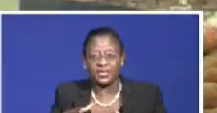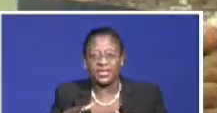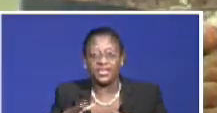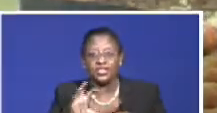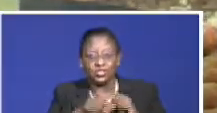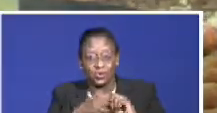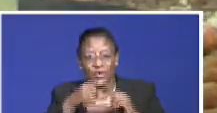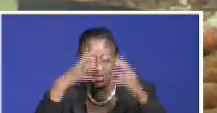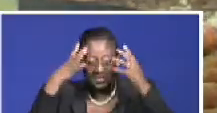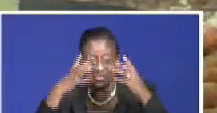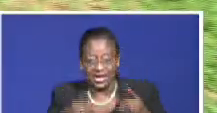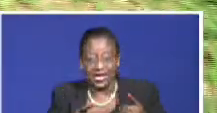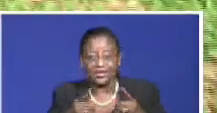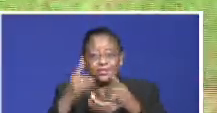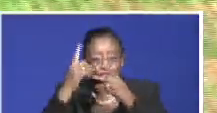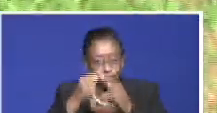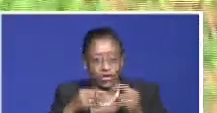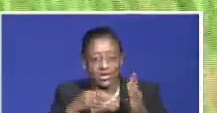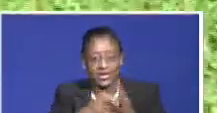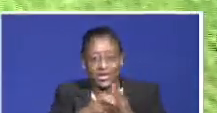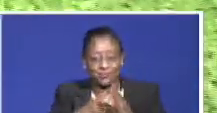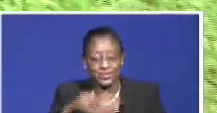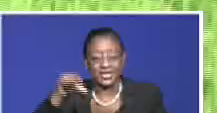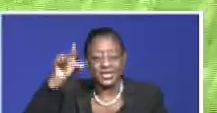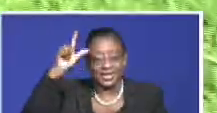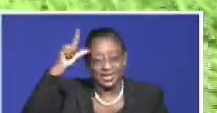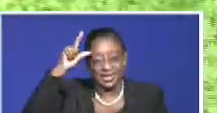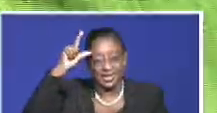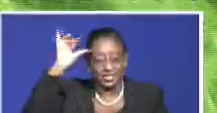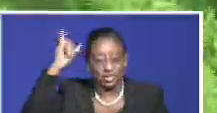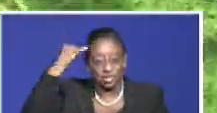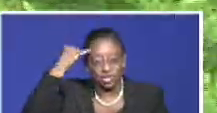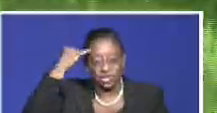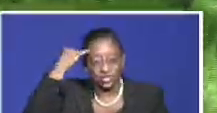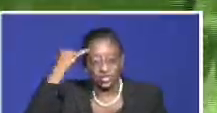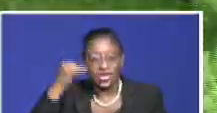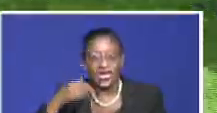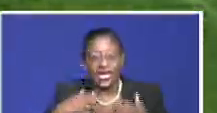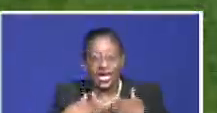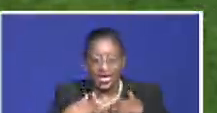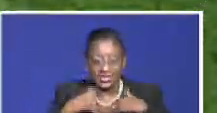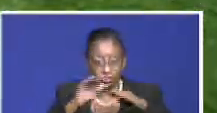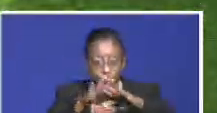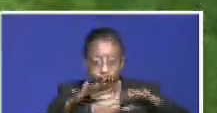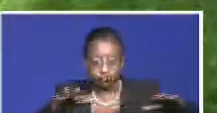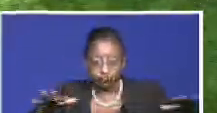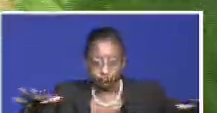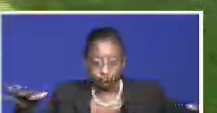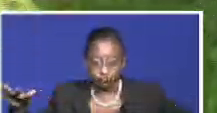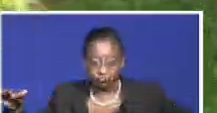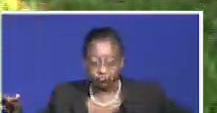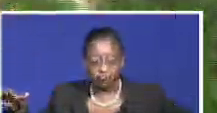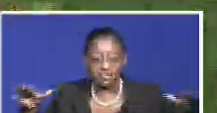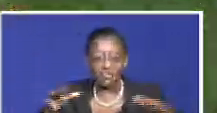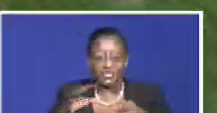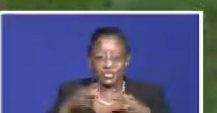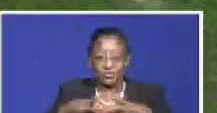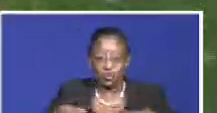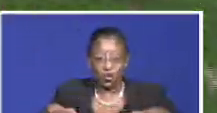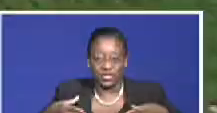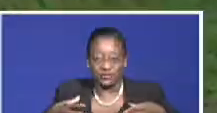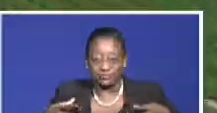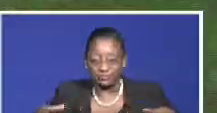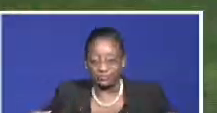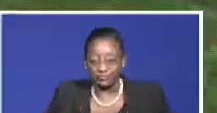give it a try. Lyndon Johnson has about 3,000 sponges scattered across the lawn of his backyard in eastern New Providence